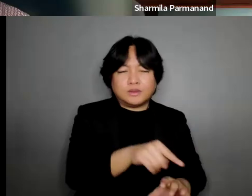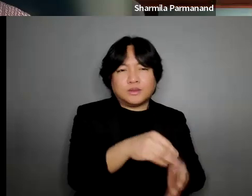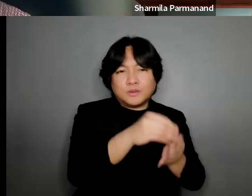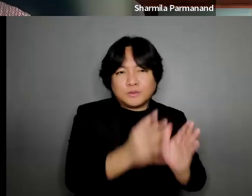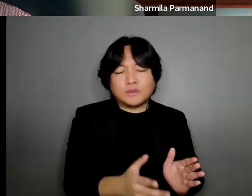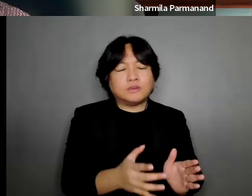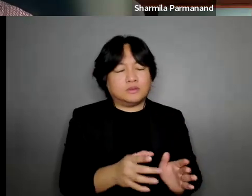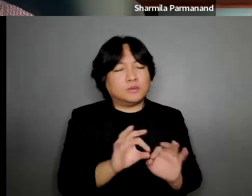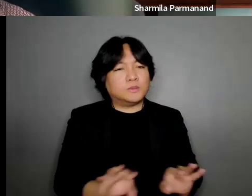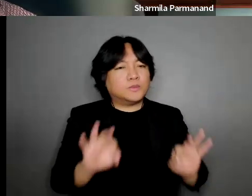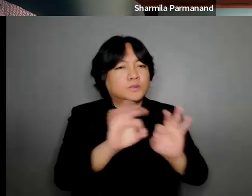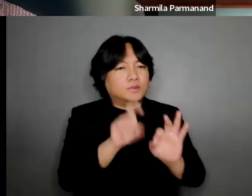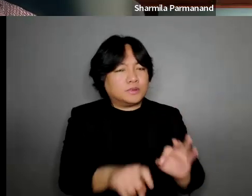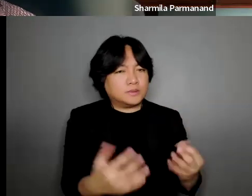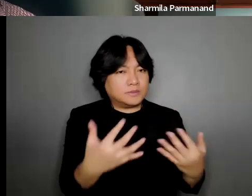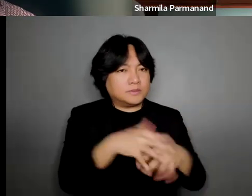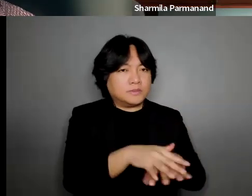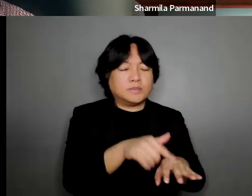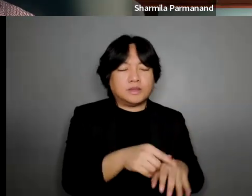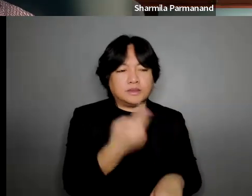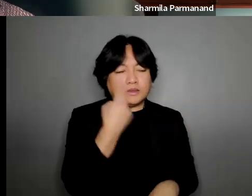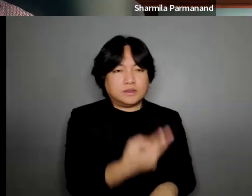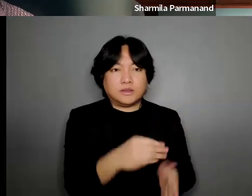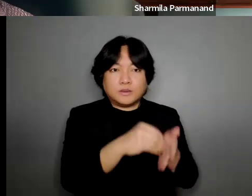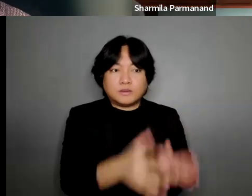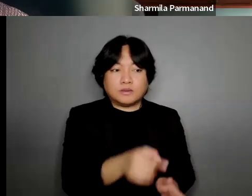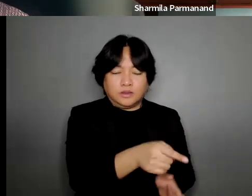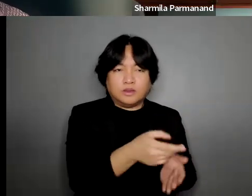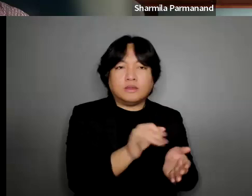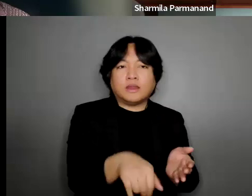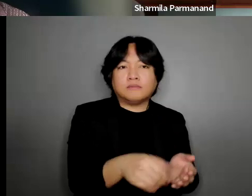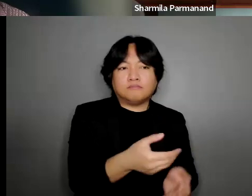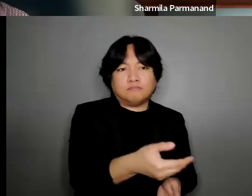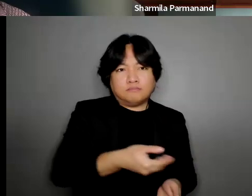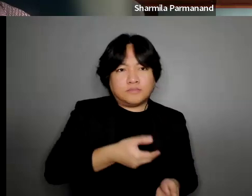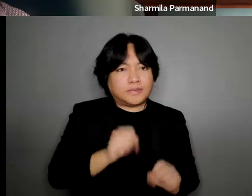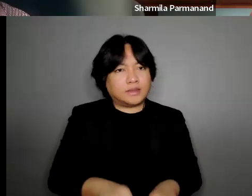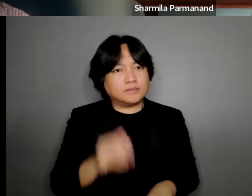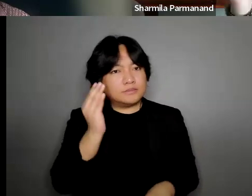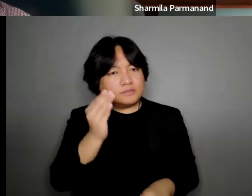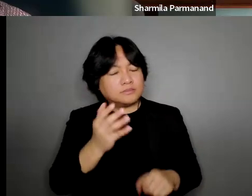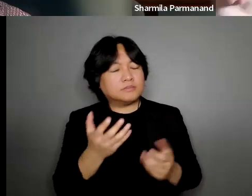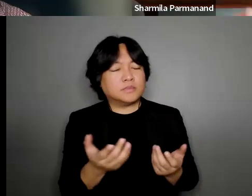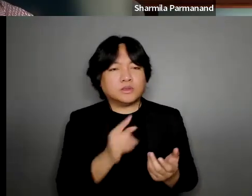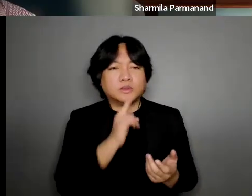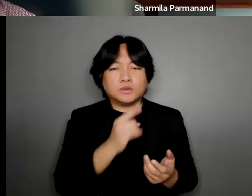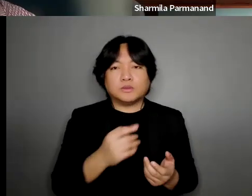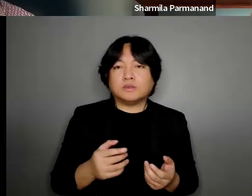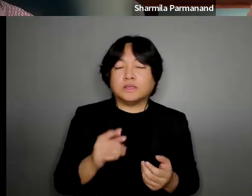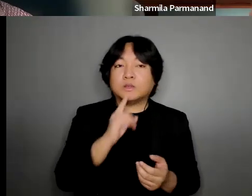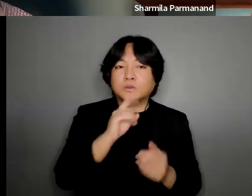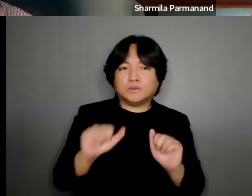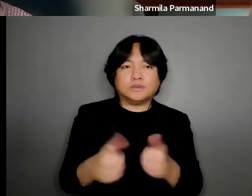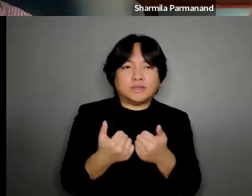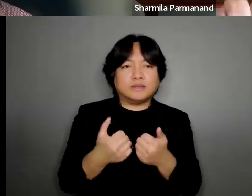really important. Seeing our students as resources too. And kind of challenging this division